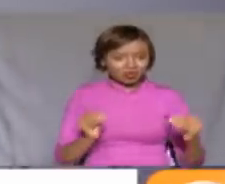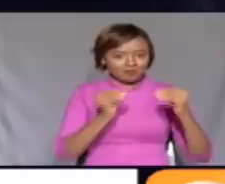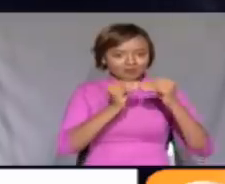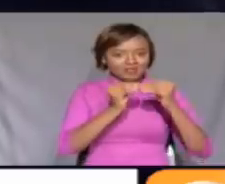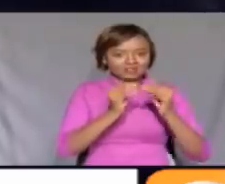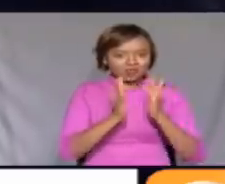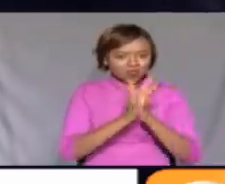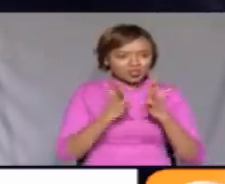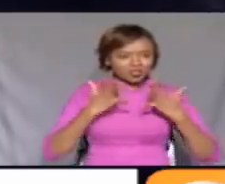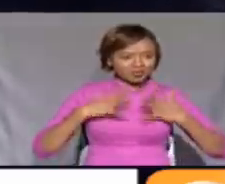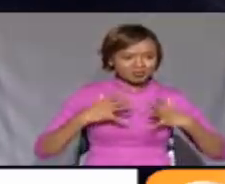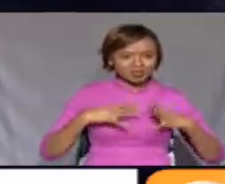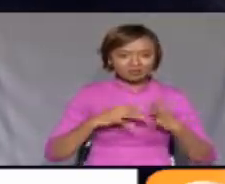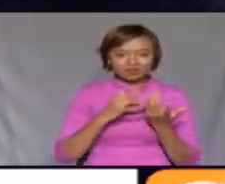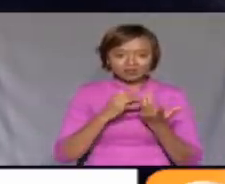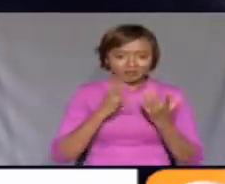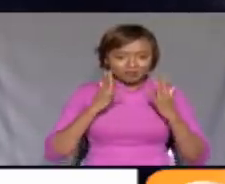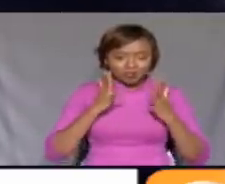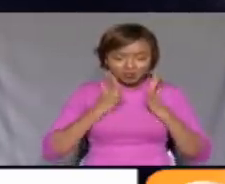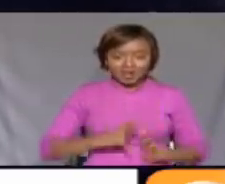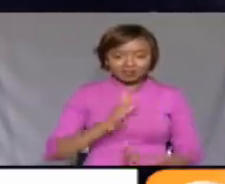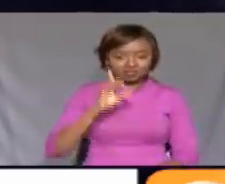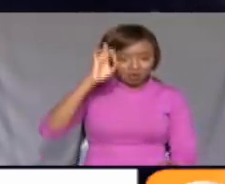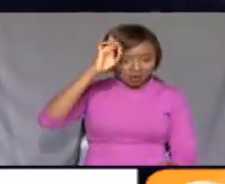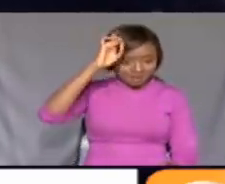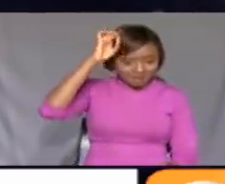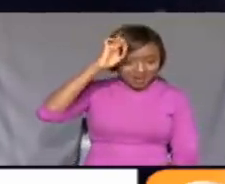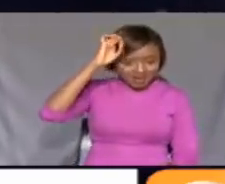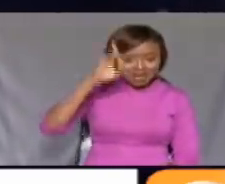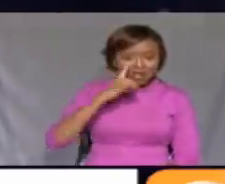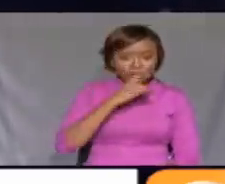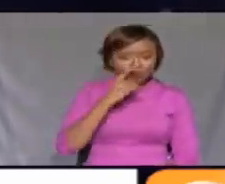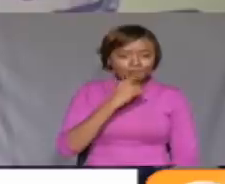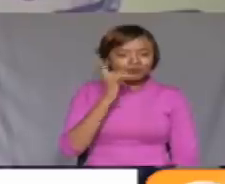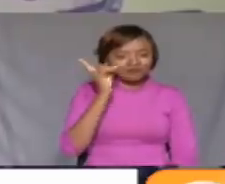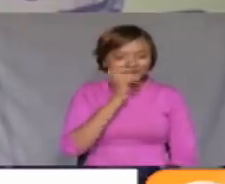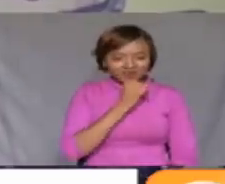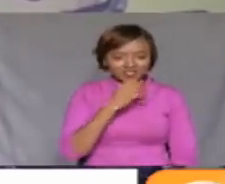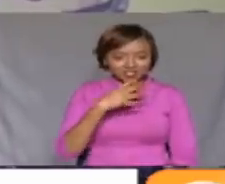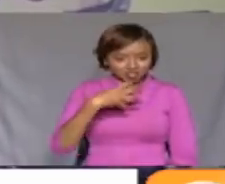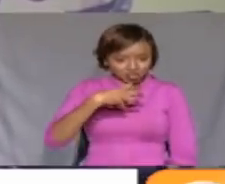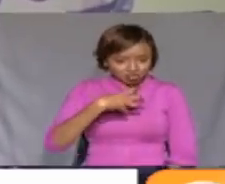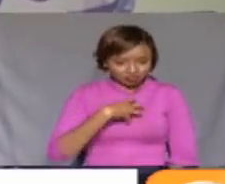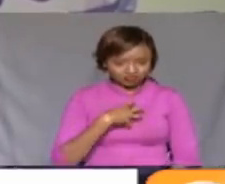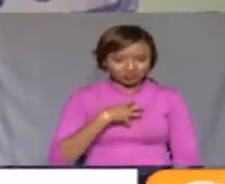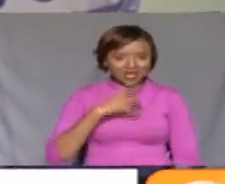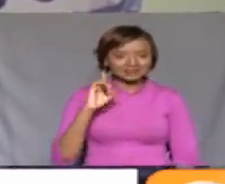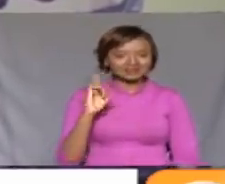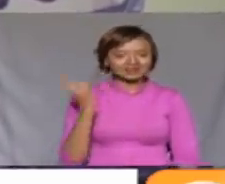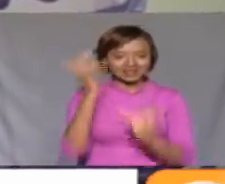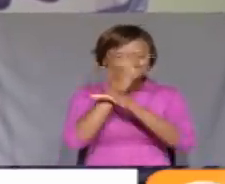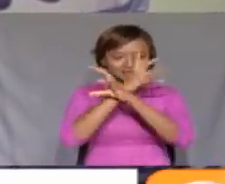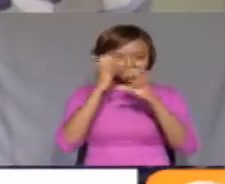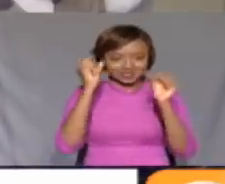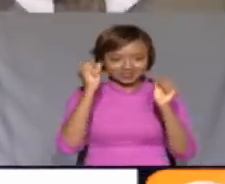liberation icon Nelson Mandela, who had just retired as the first black president of South